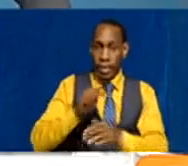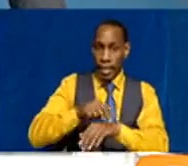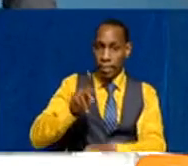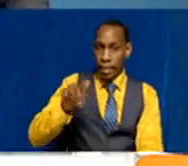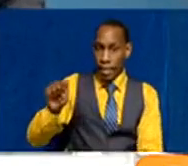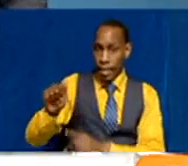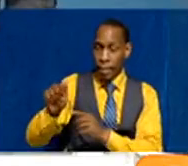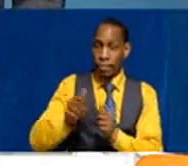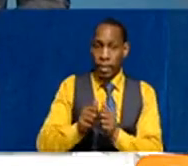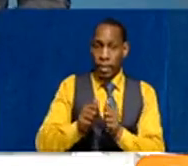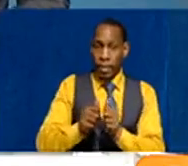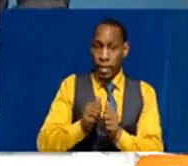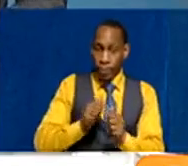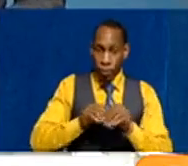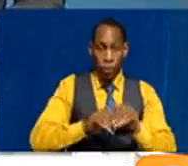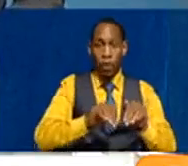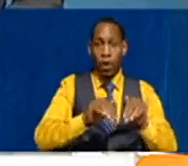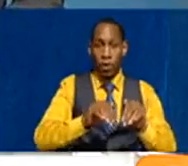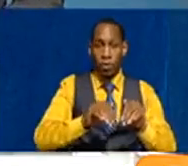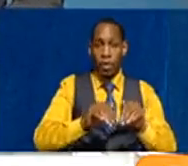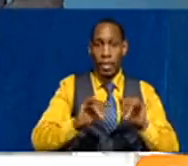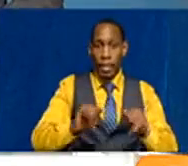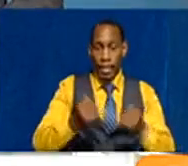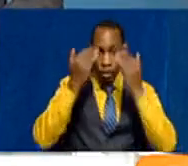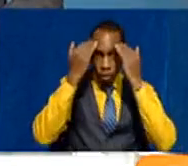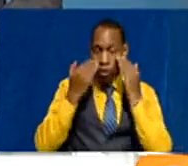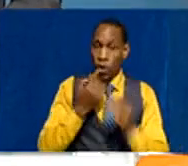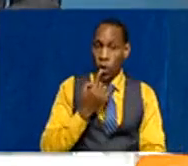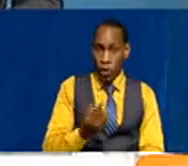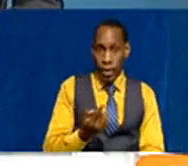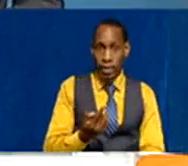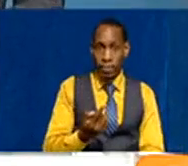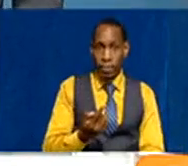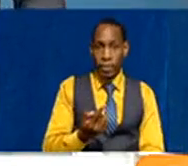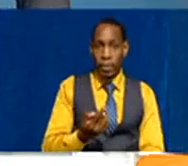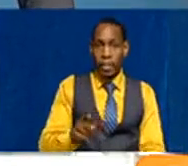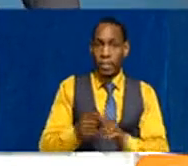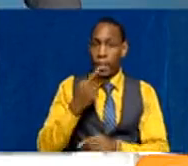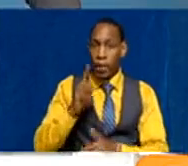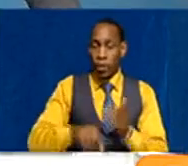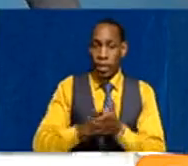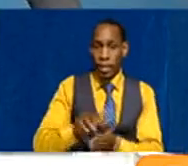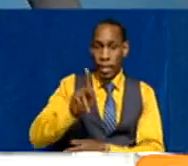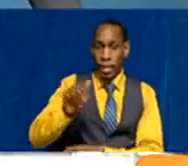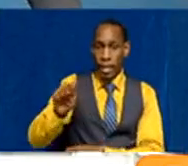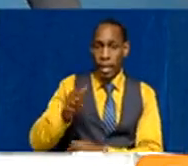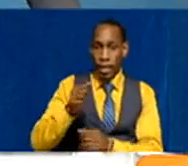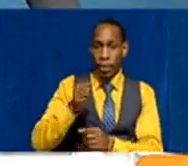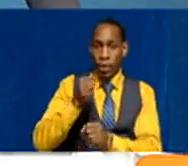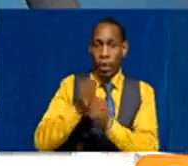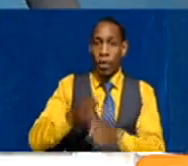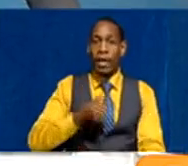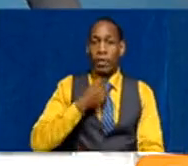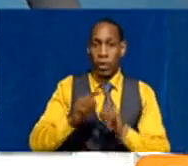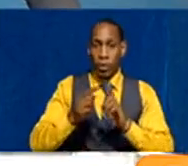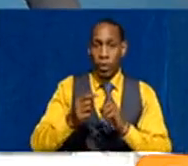KAA refuse to comply with the new court orders or court directive, then the Kenya Aviation Workers Union will be free to